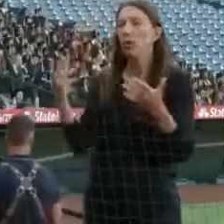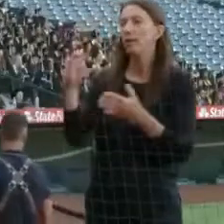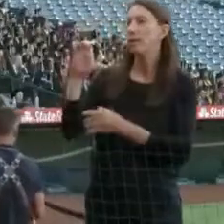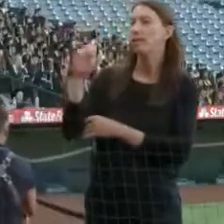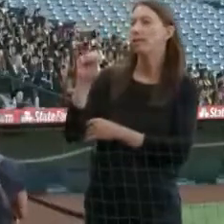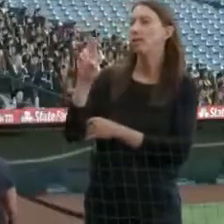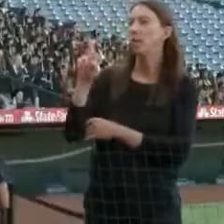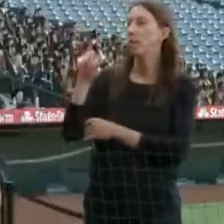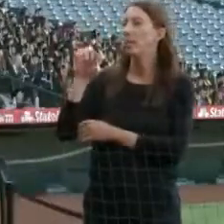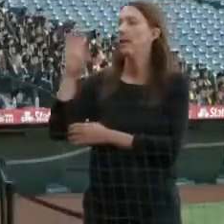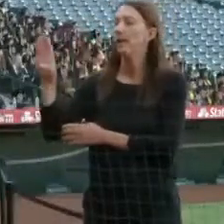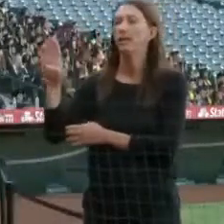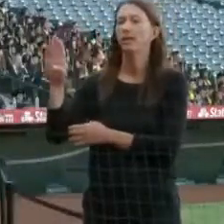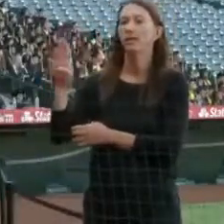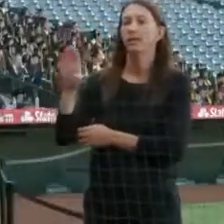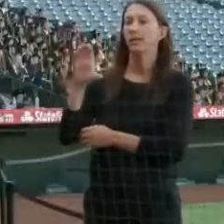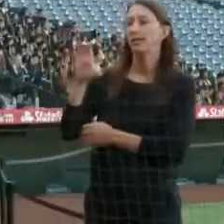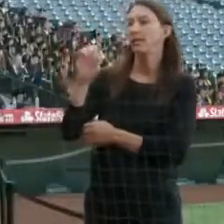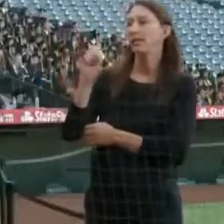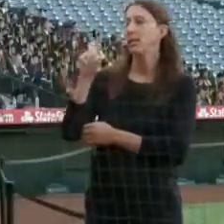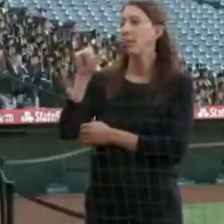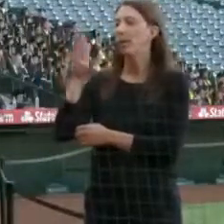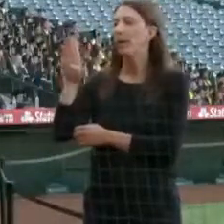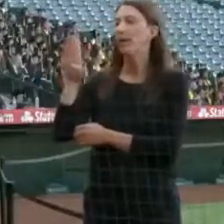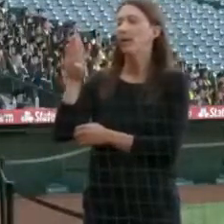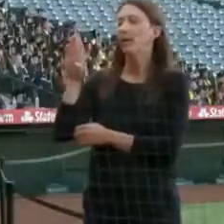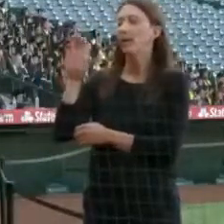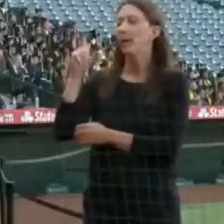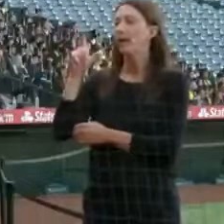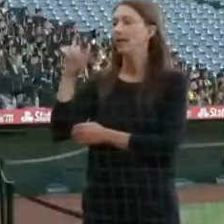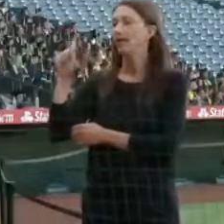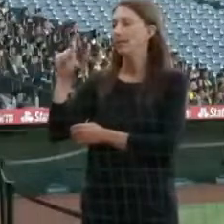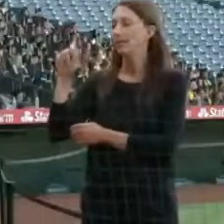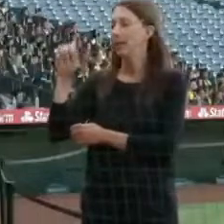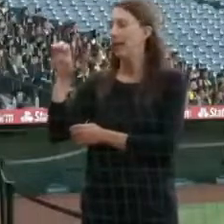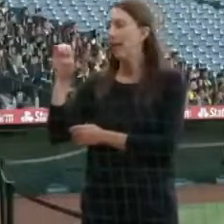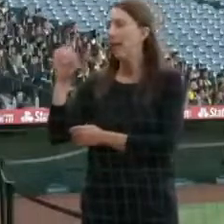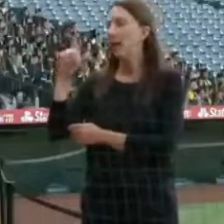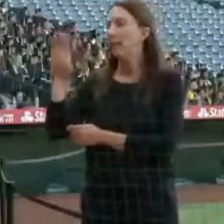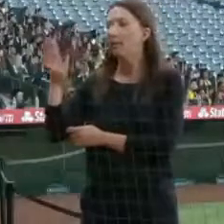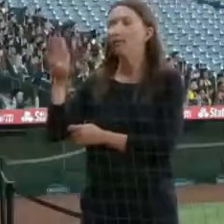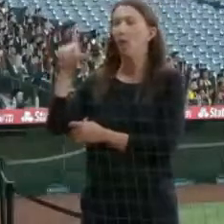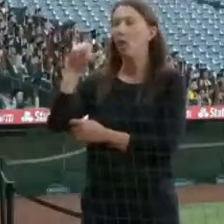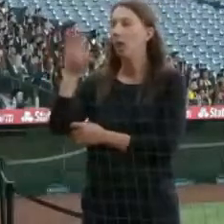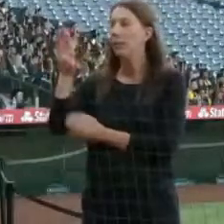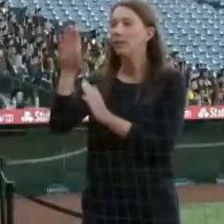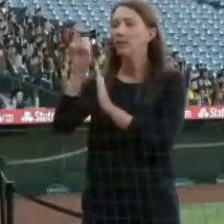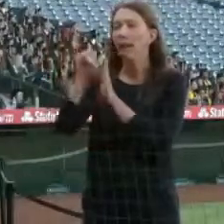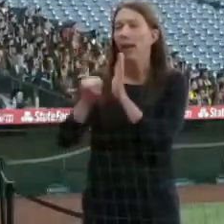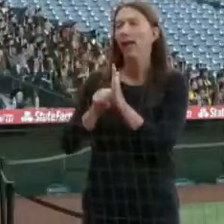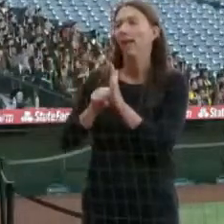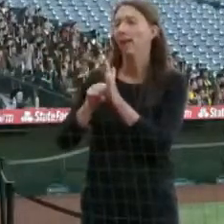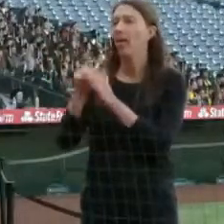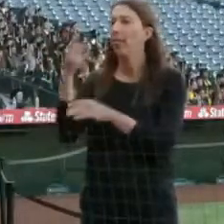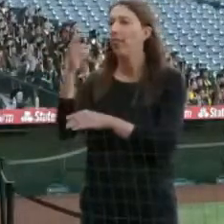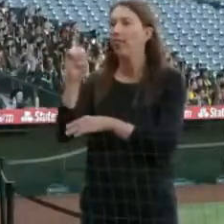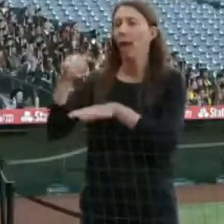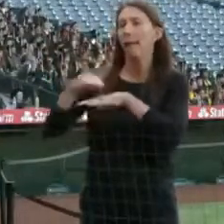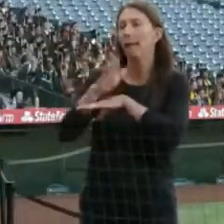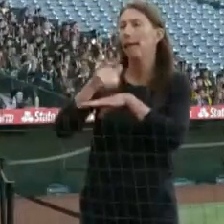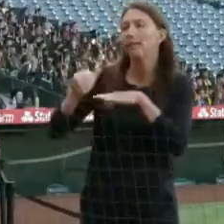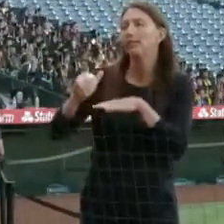Long Beach, CSULB, Long Beach State, The Beach, and Cal